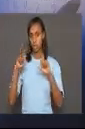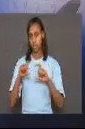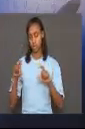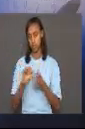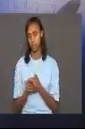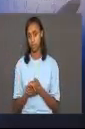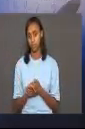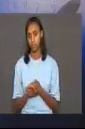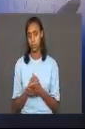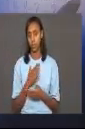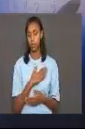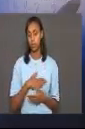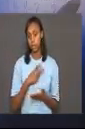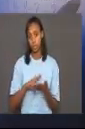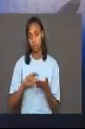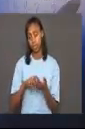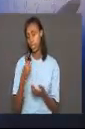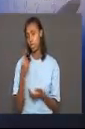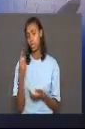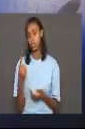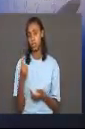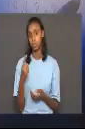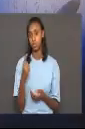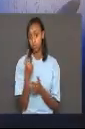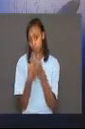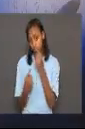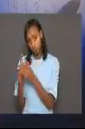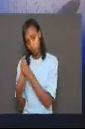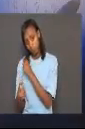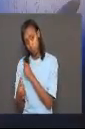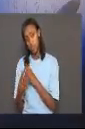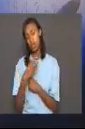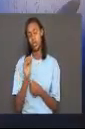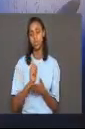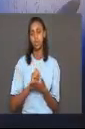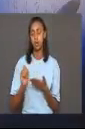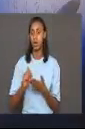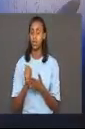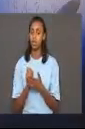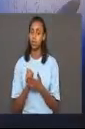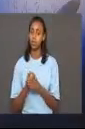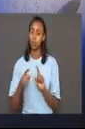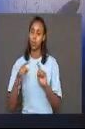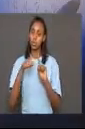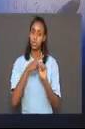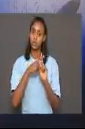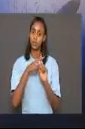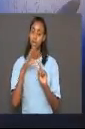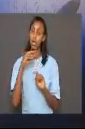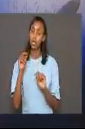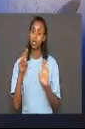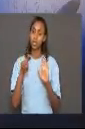texts. Please read each of them independently and write down the